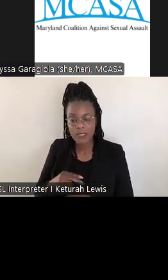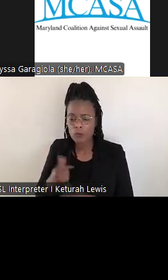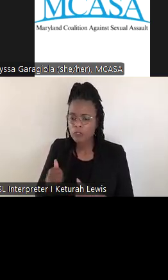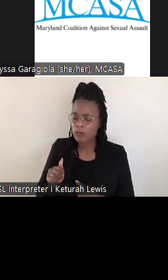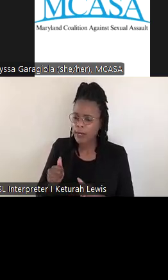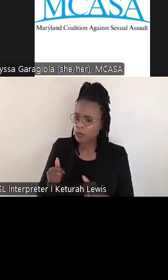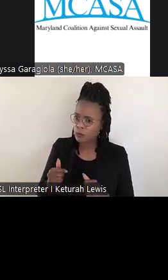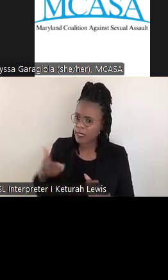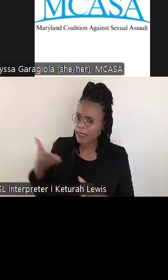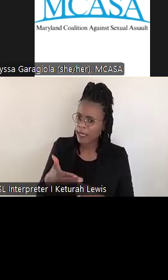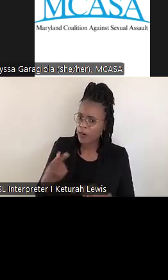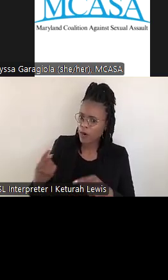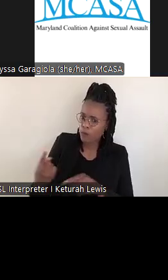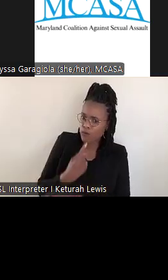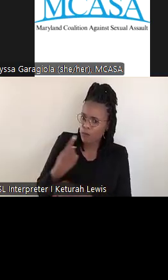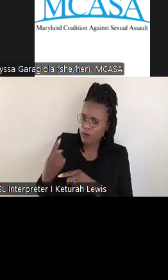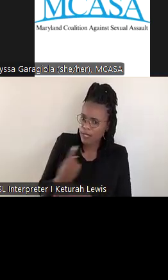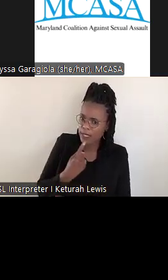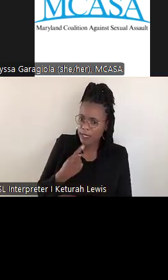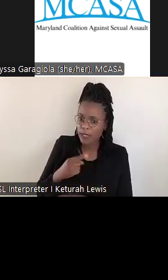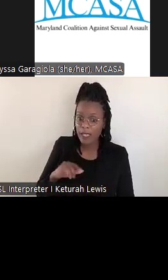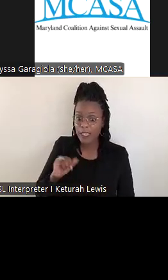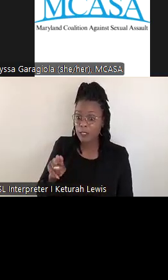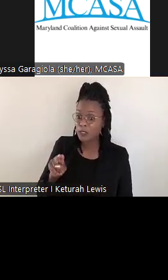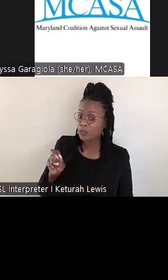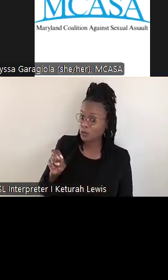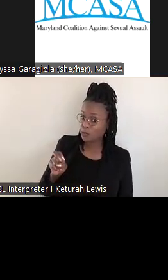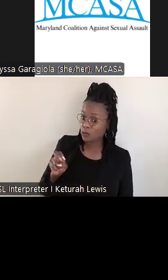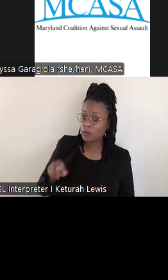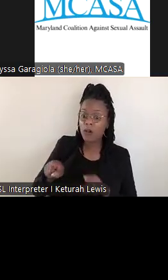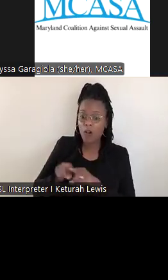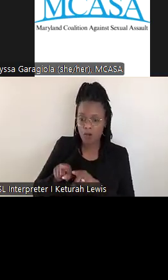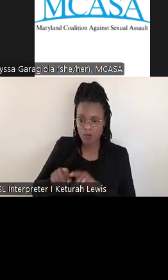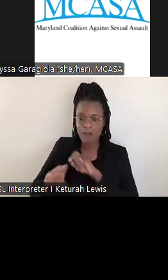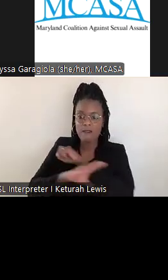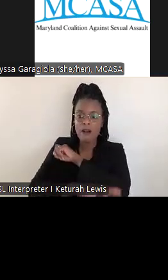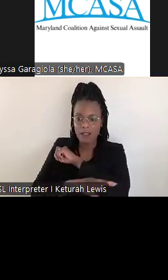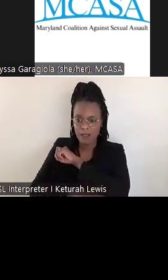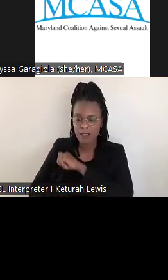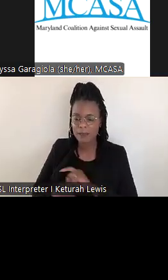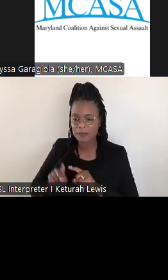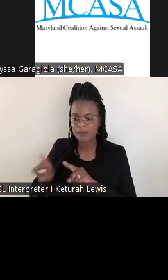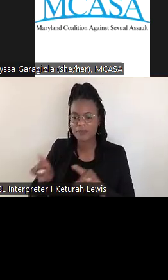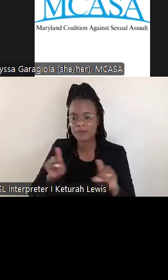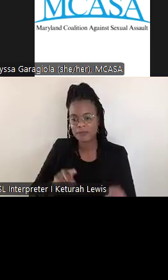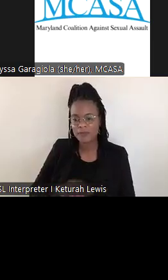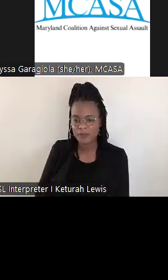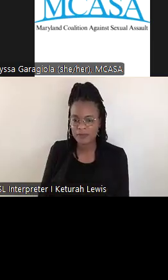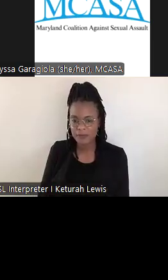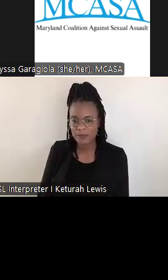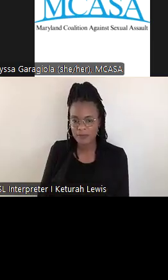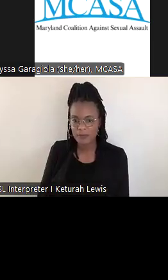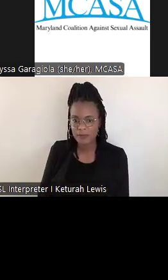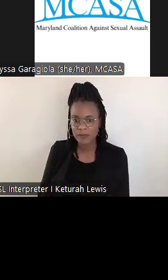way at that celebration each June. And now we do some in the fall too. So for the